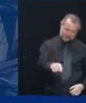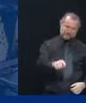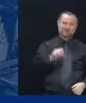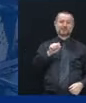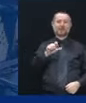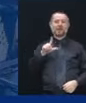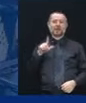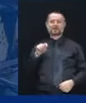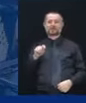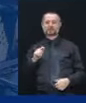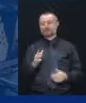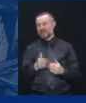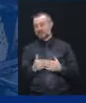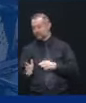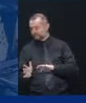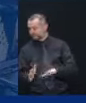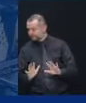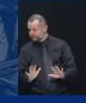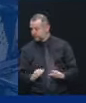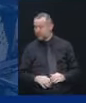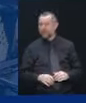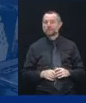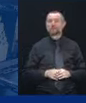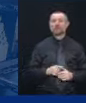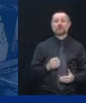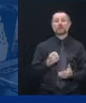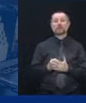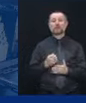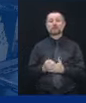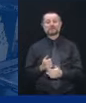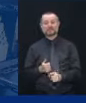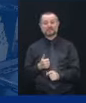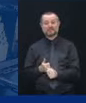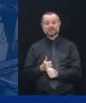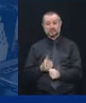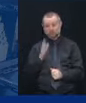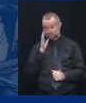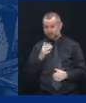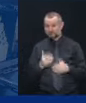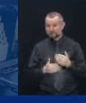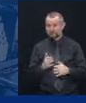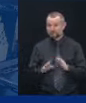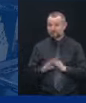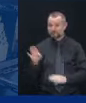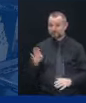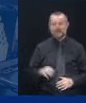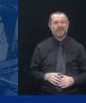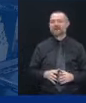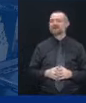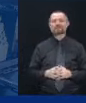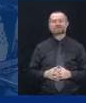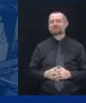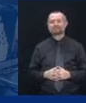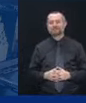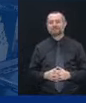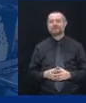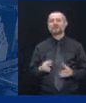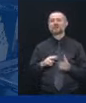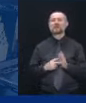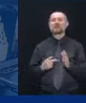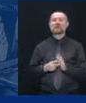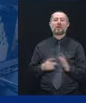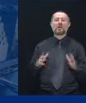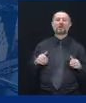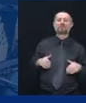Anyway, the economy is not going to come back on its own fast enough. It's not about taking the posture of, well,